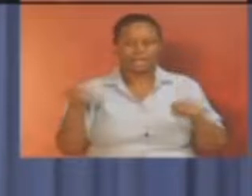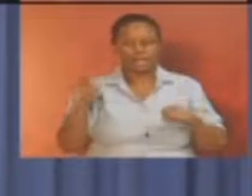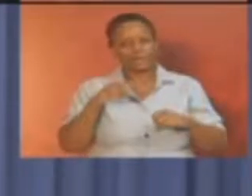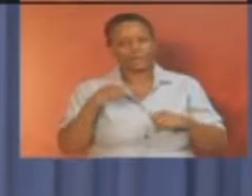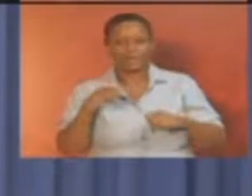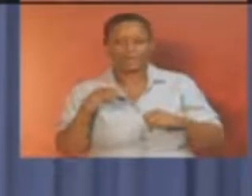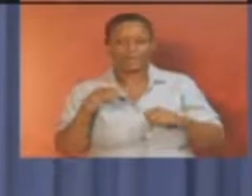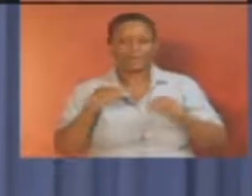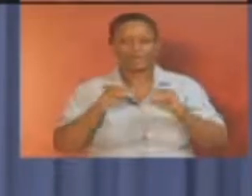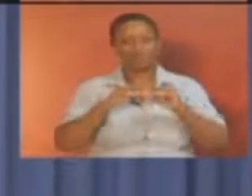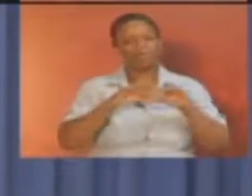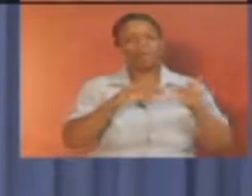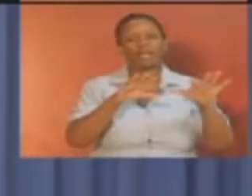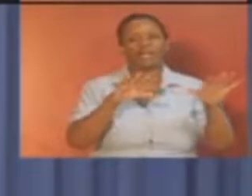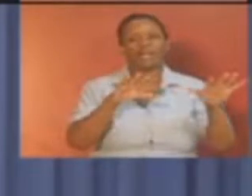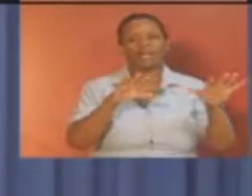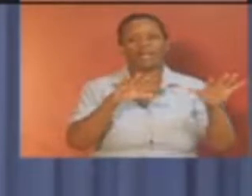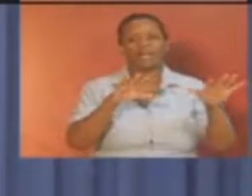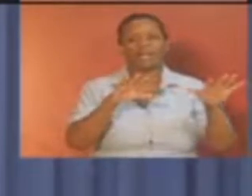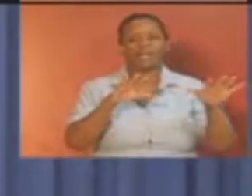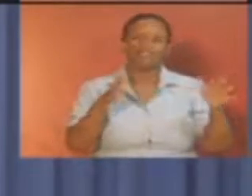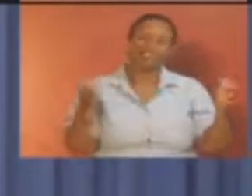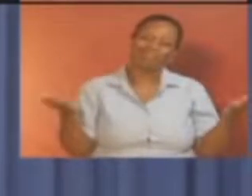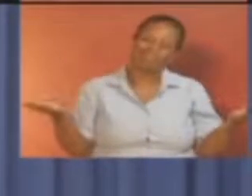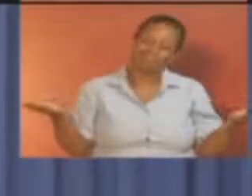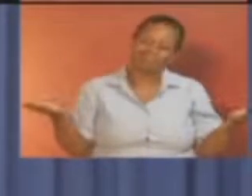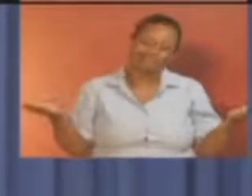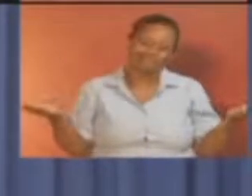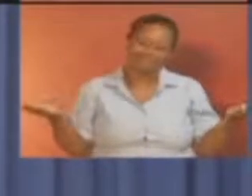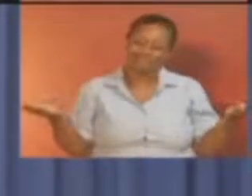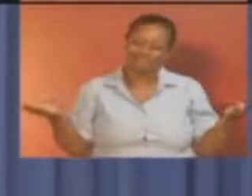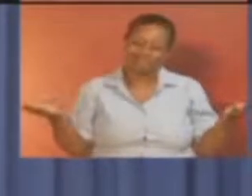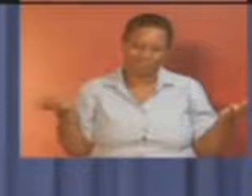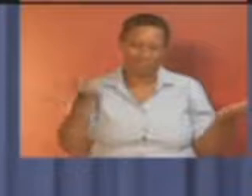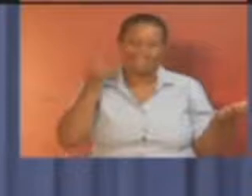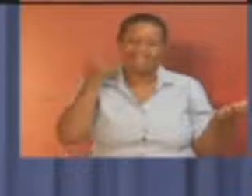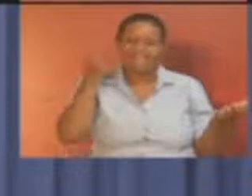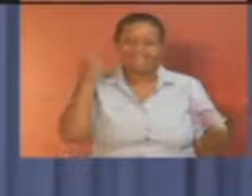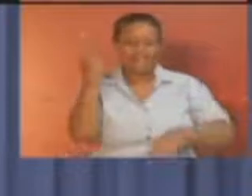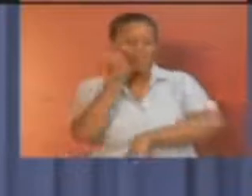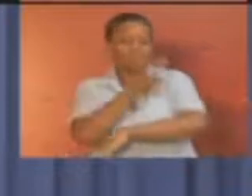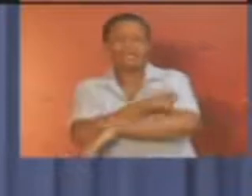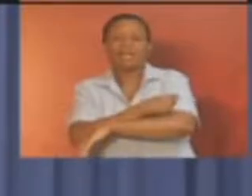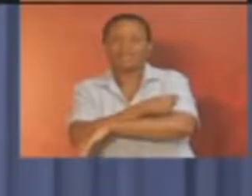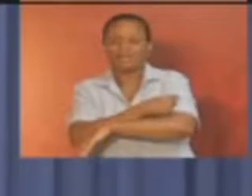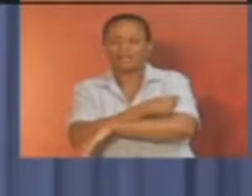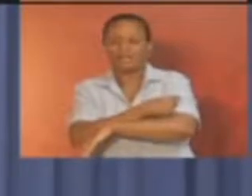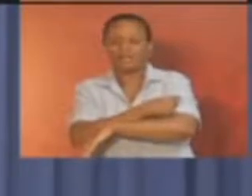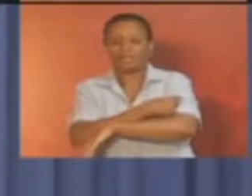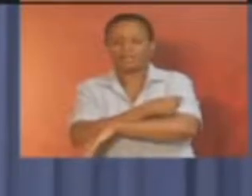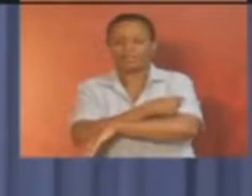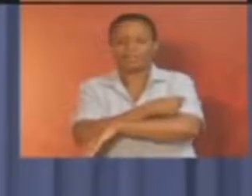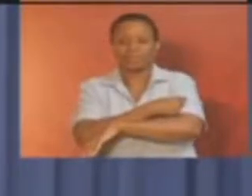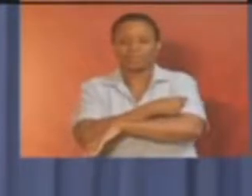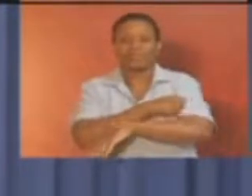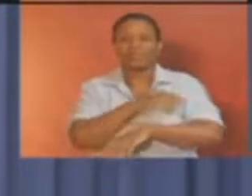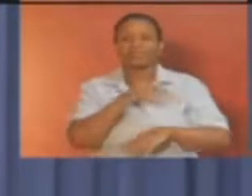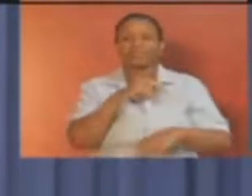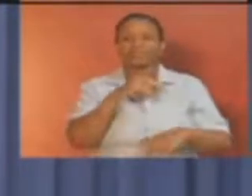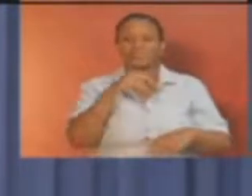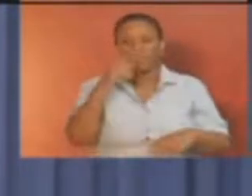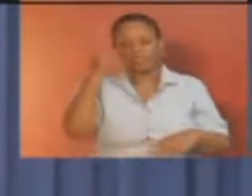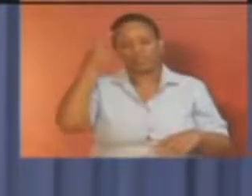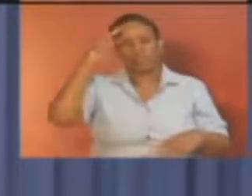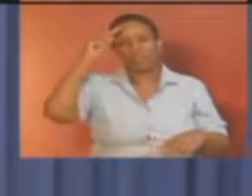infected if you are vaccinated. So don't use the vaccine coming as a pass to misbehave. And don't use the I have